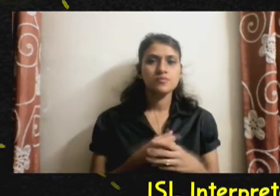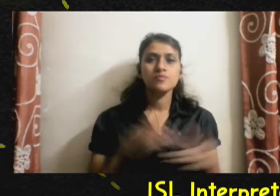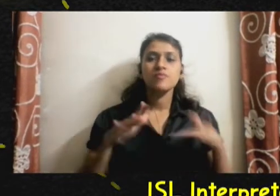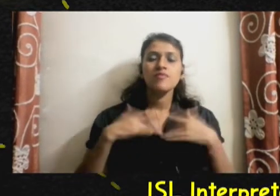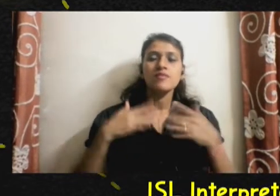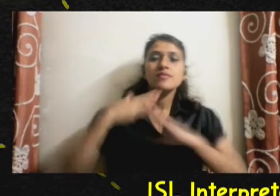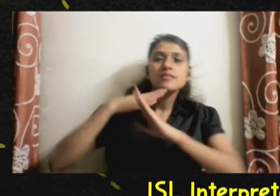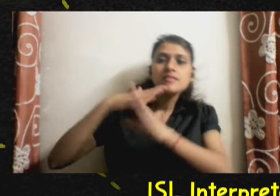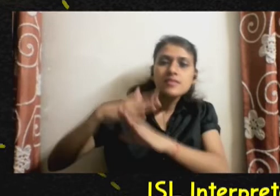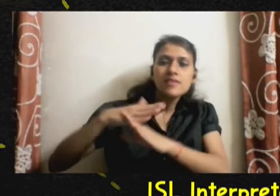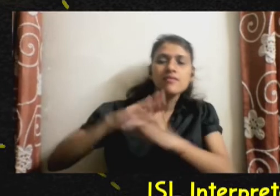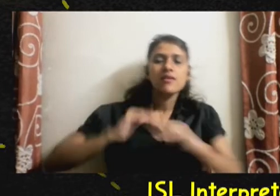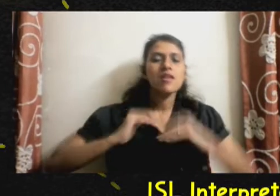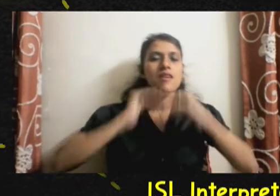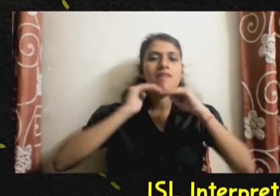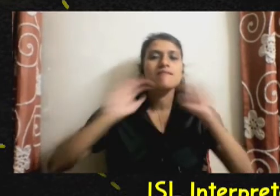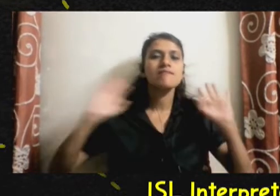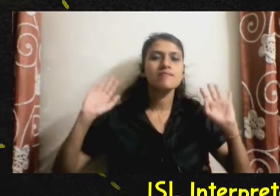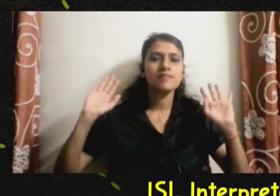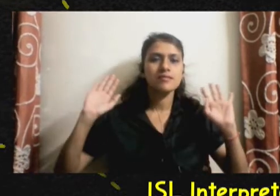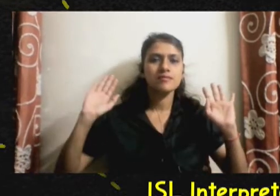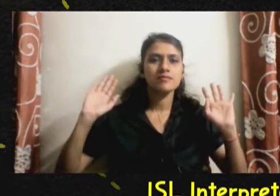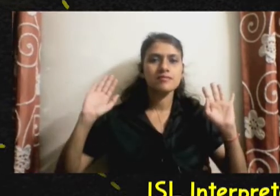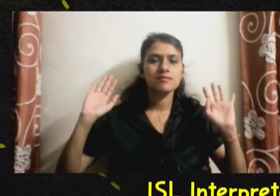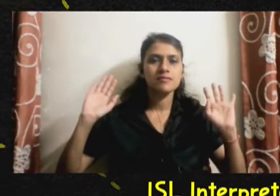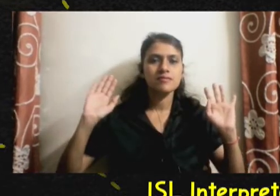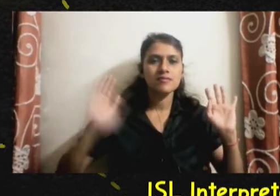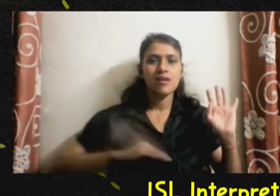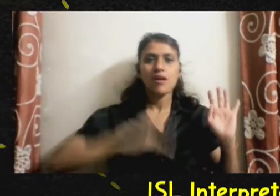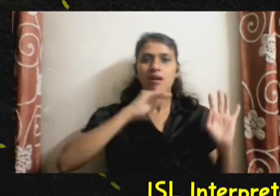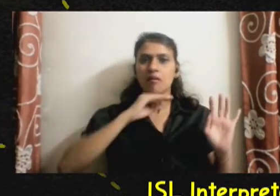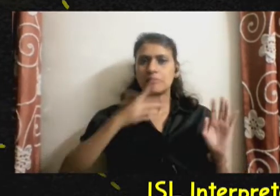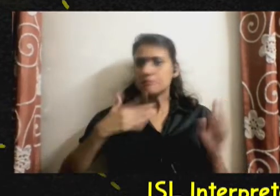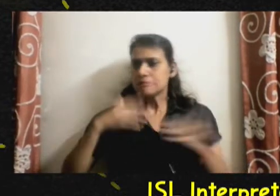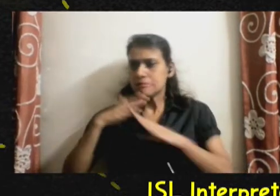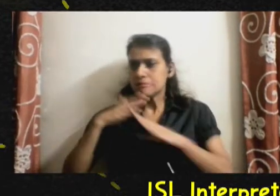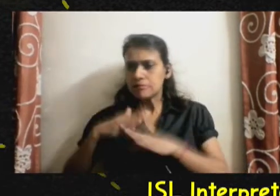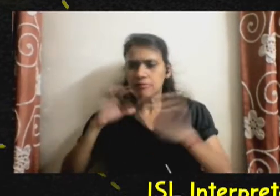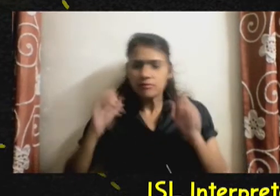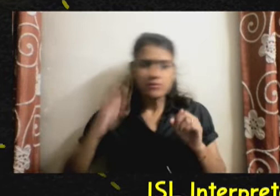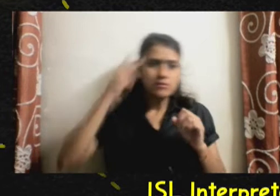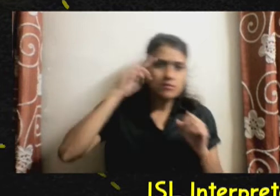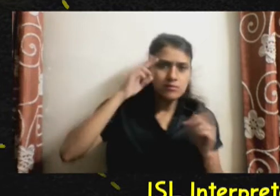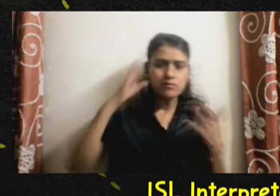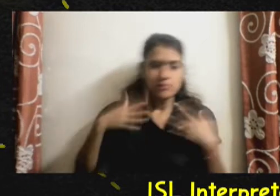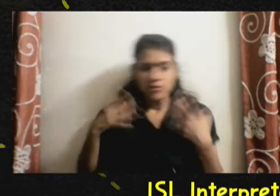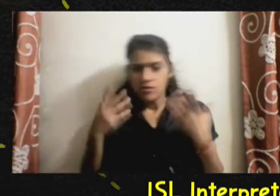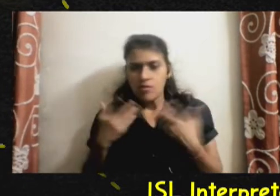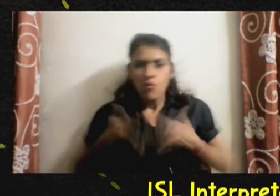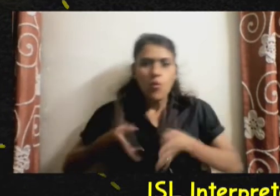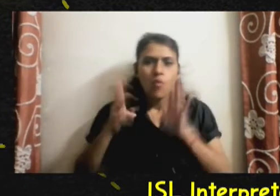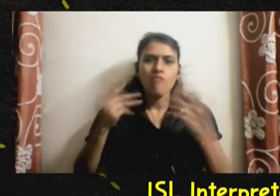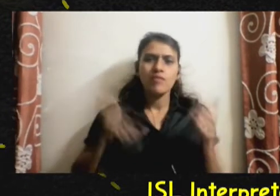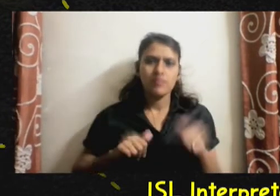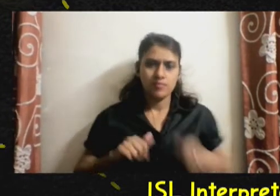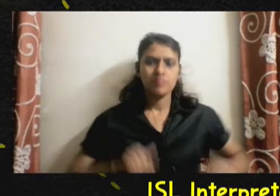safe enough to be, to feel pleasure, I think is what stands out to a lot of the work that